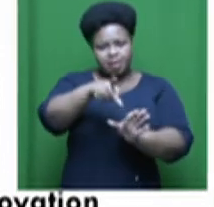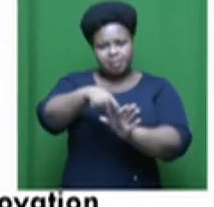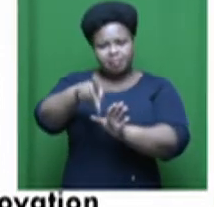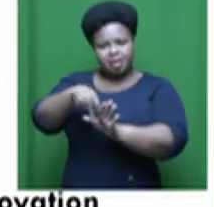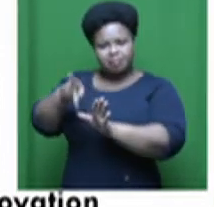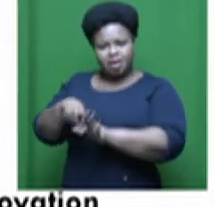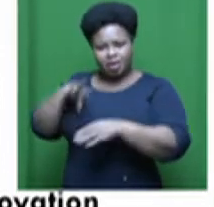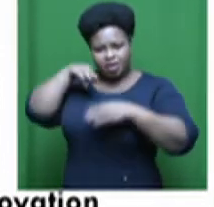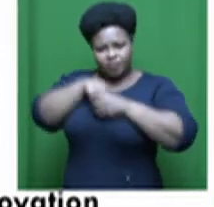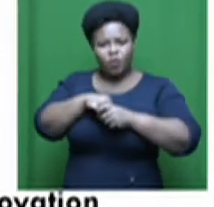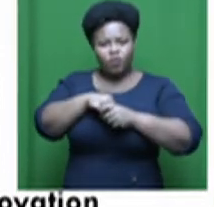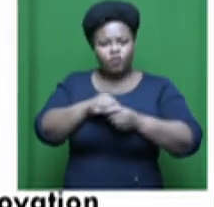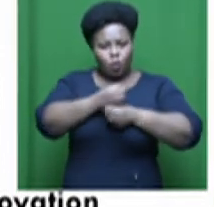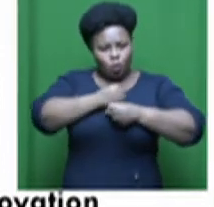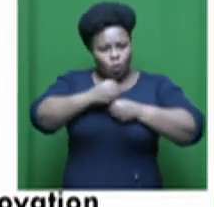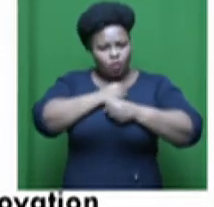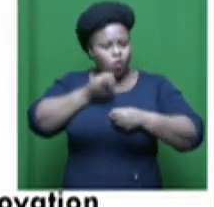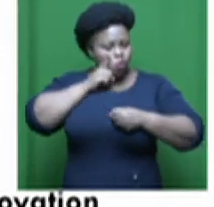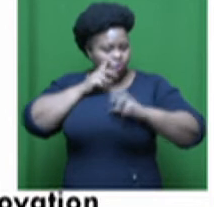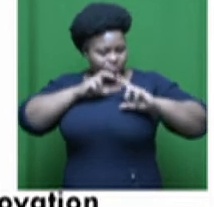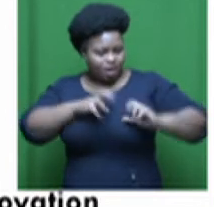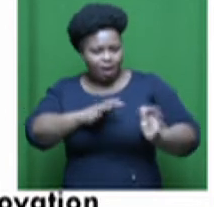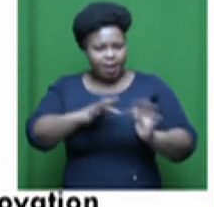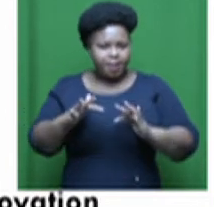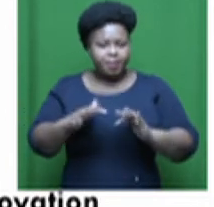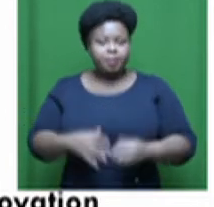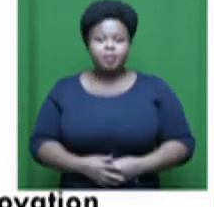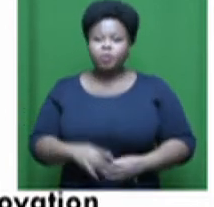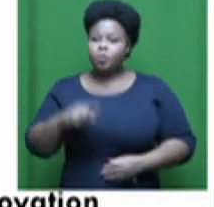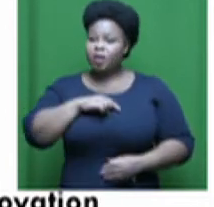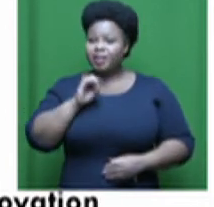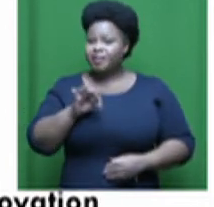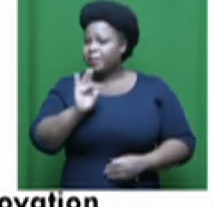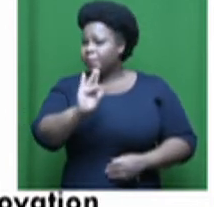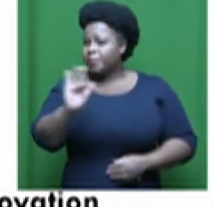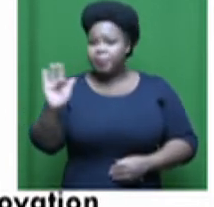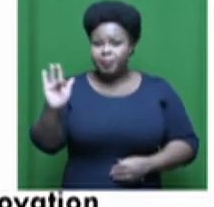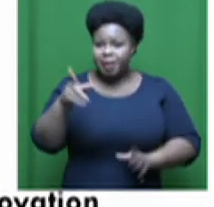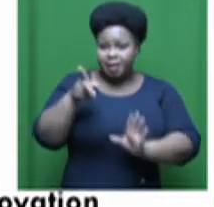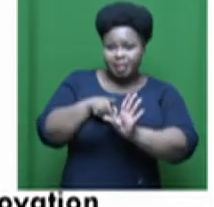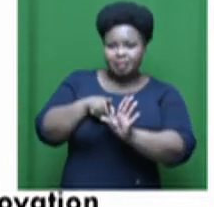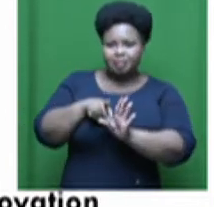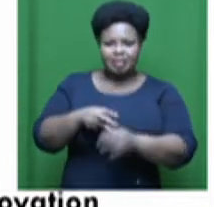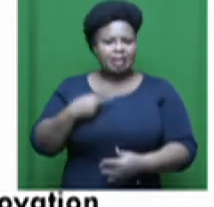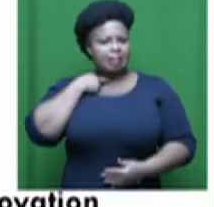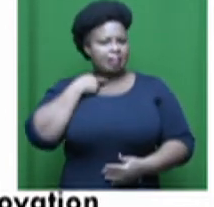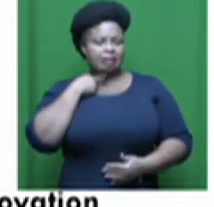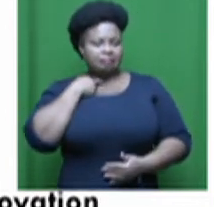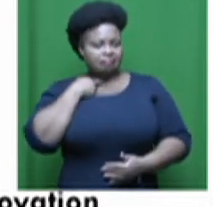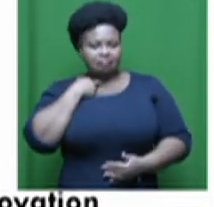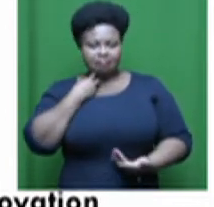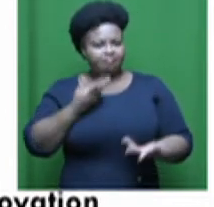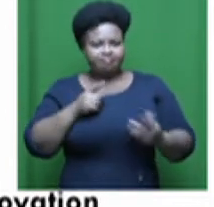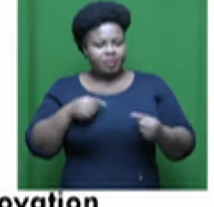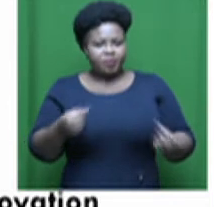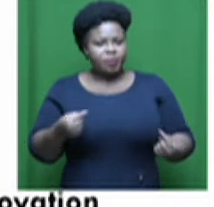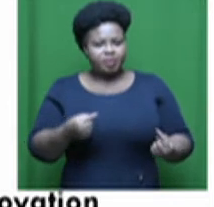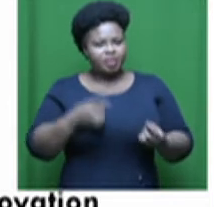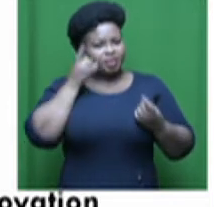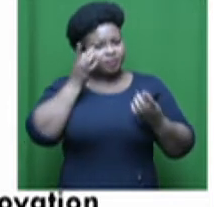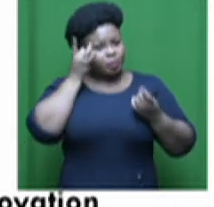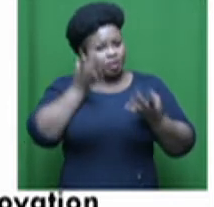other COVID-19 vaccine trials that are underway. Without their participation, we simply wouldn't be able to appreciate